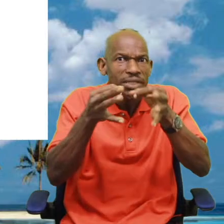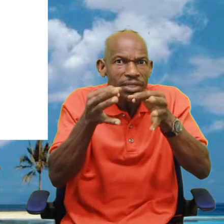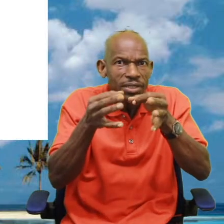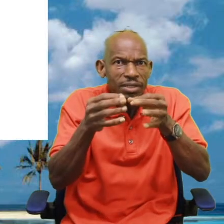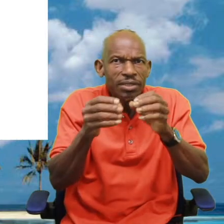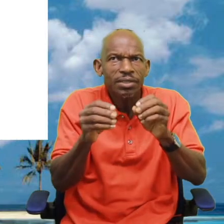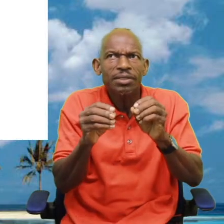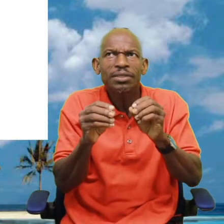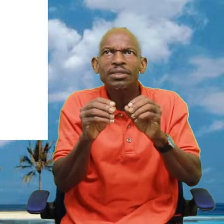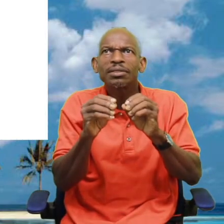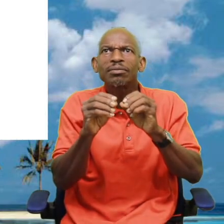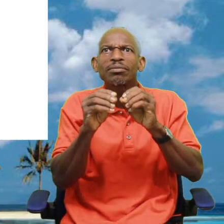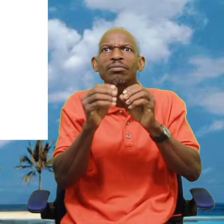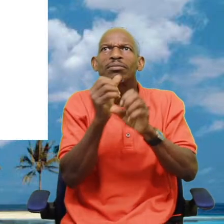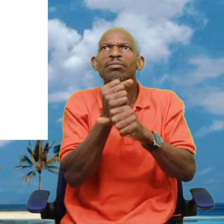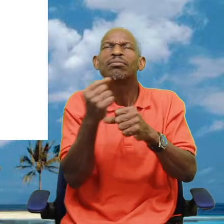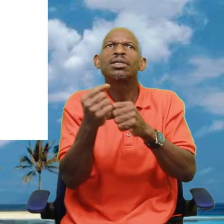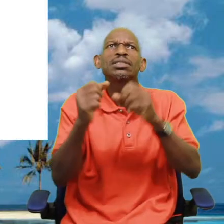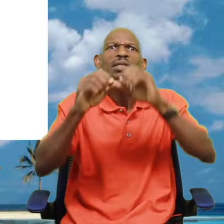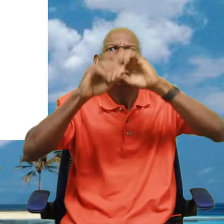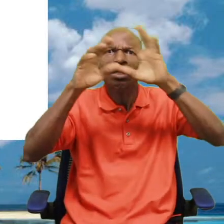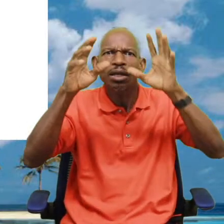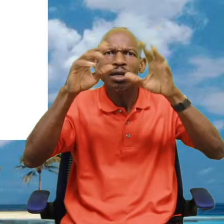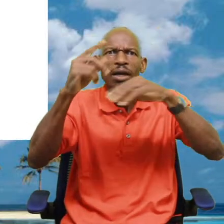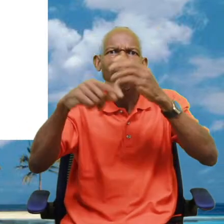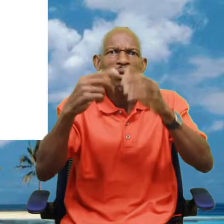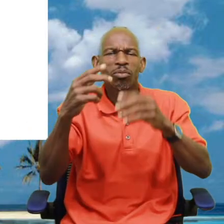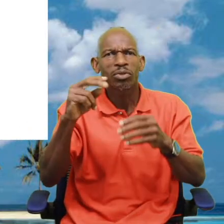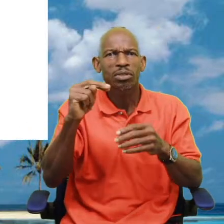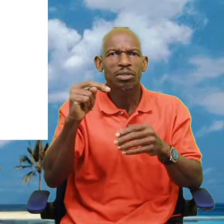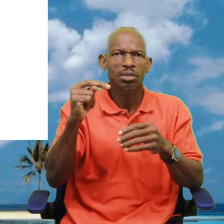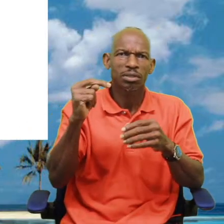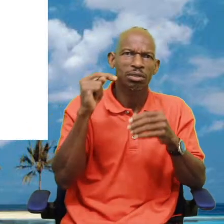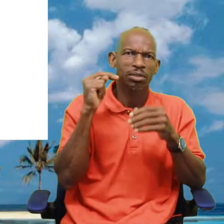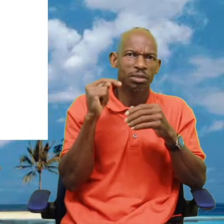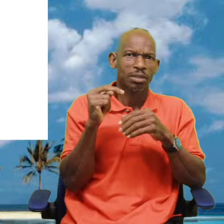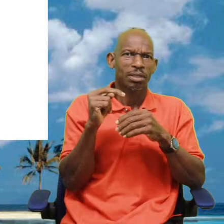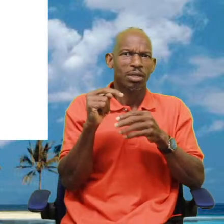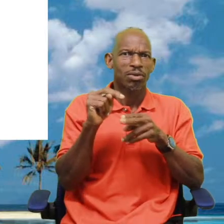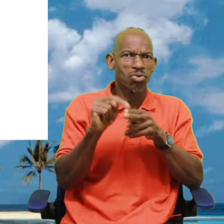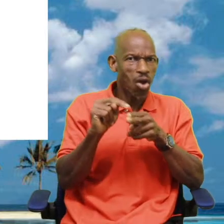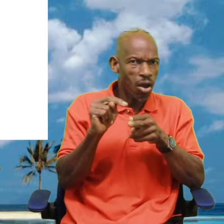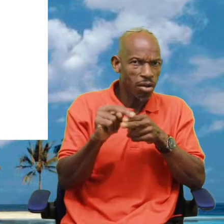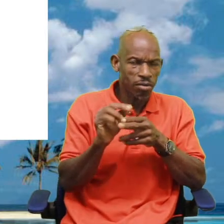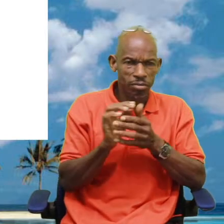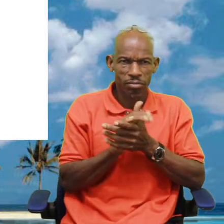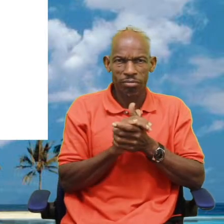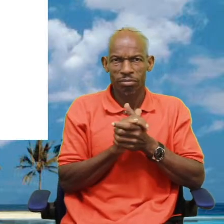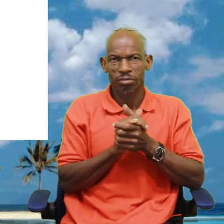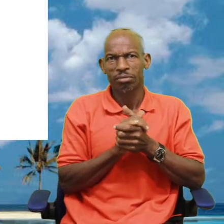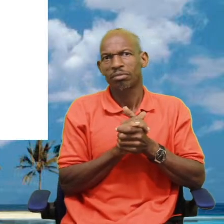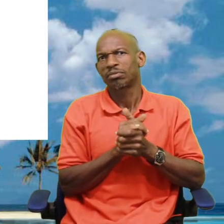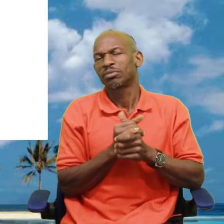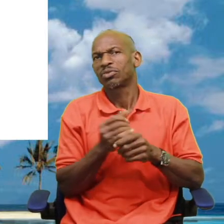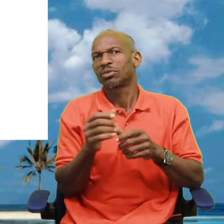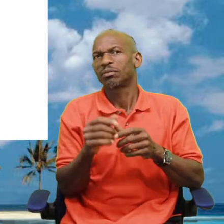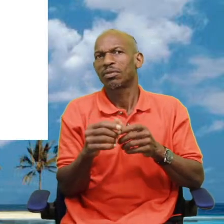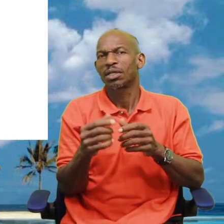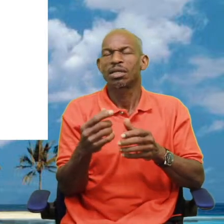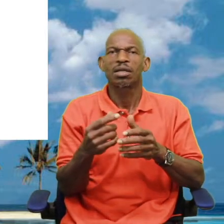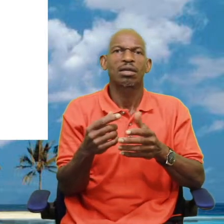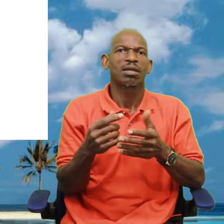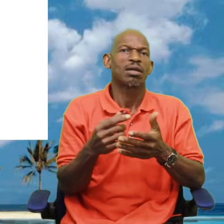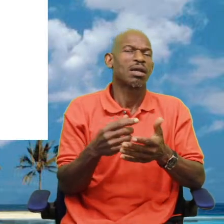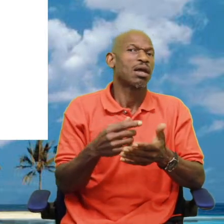more about a noun, right? And we can use our different senses as we talked about last day. We could use our eyes,